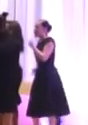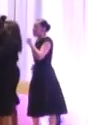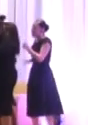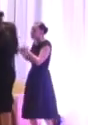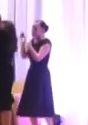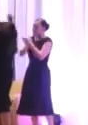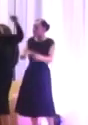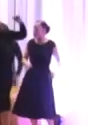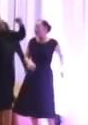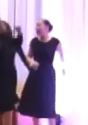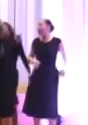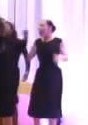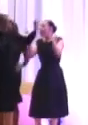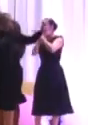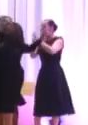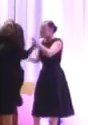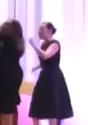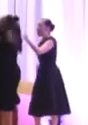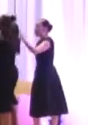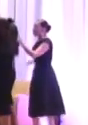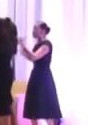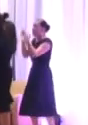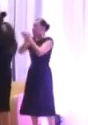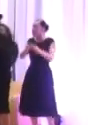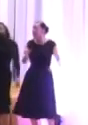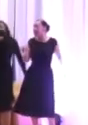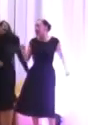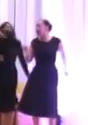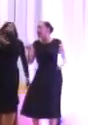he changed my life around.